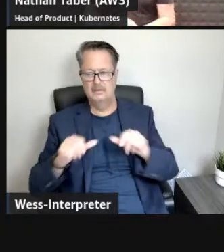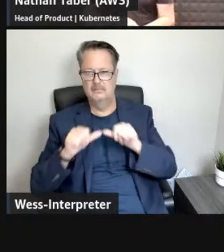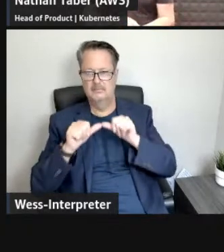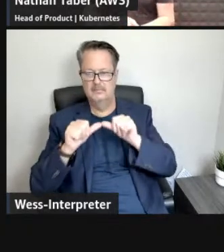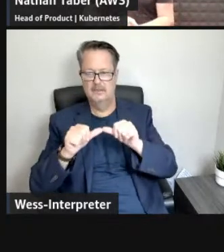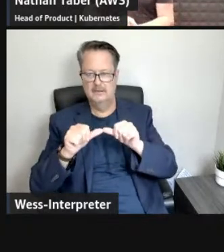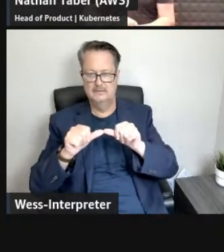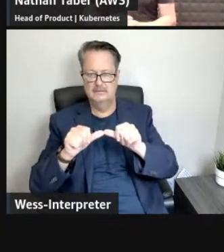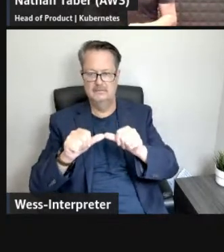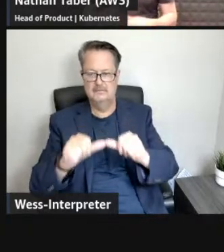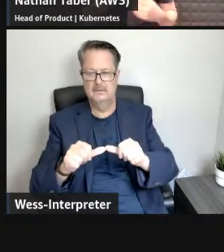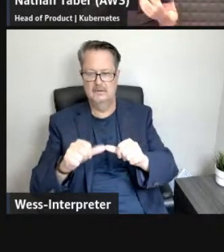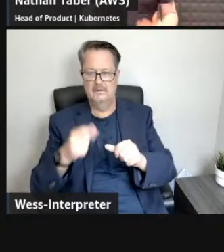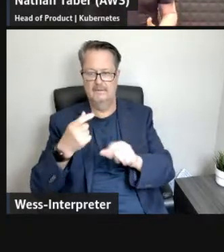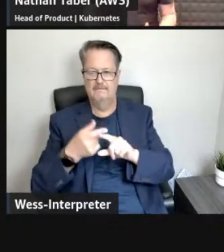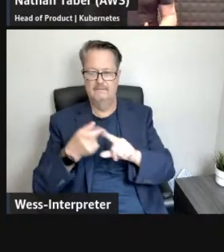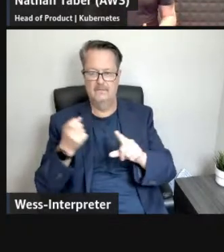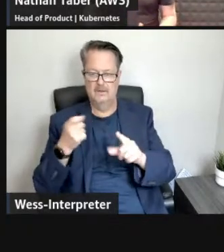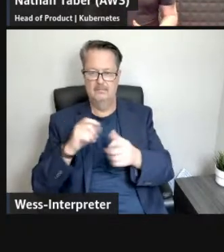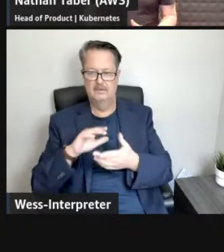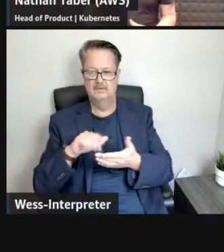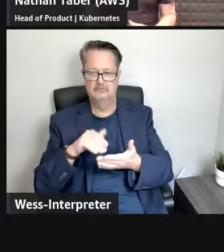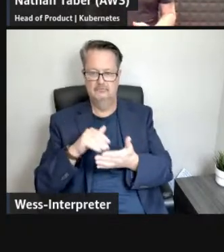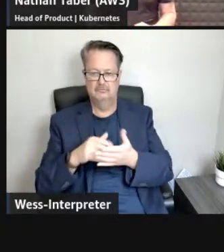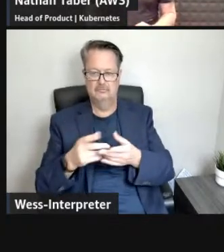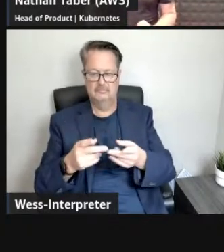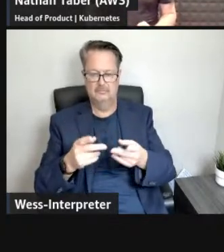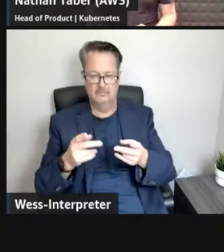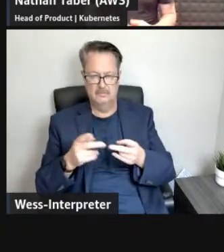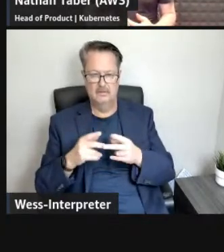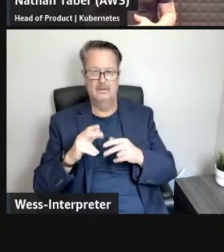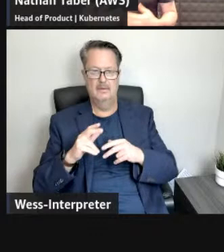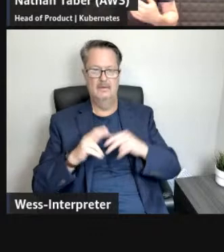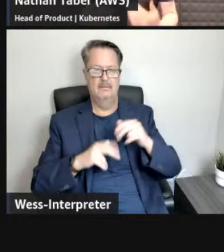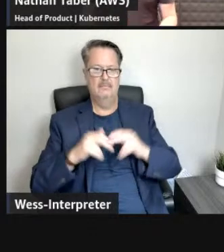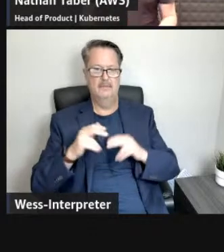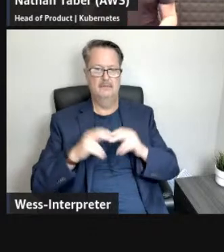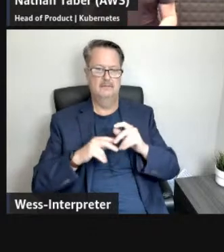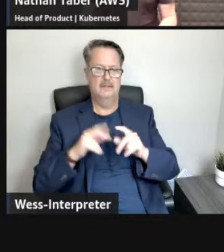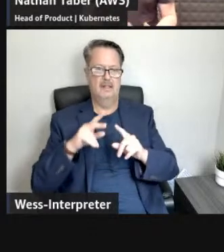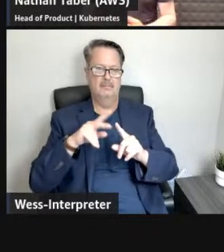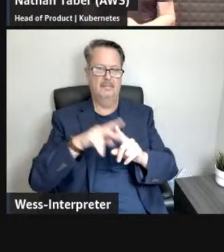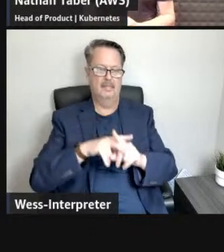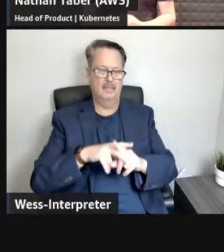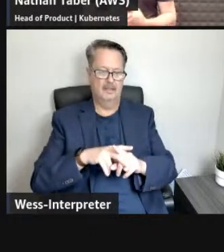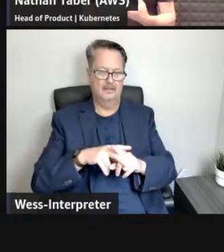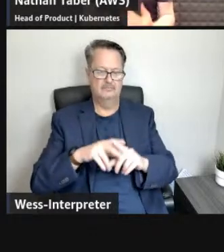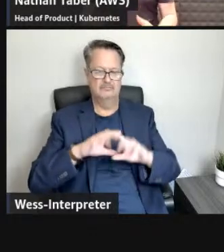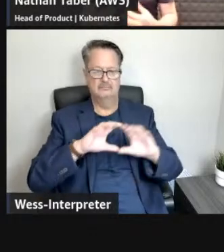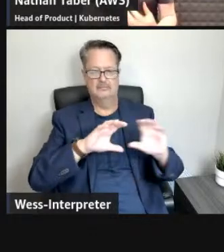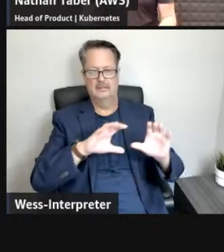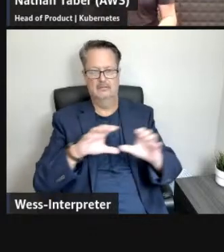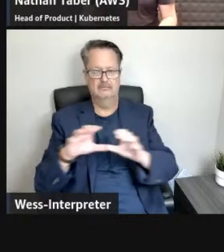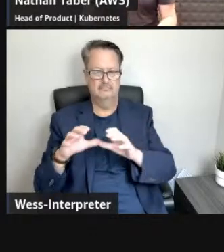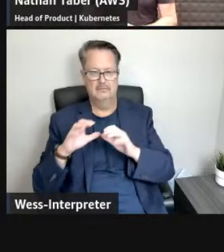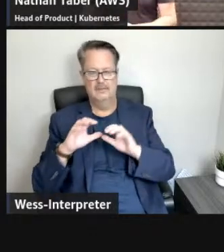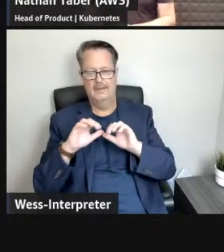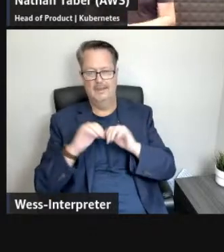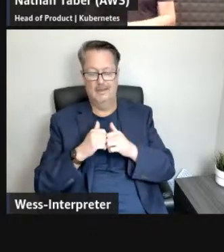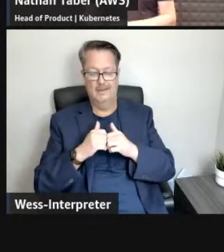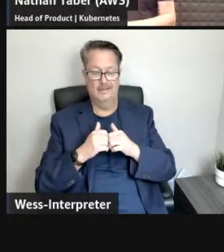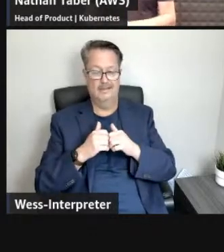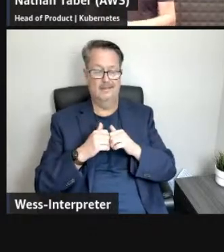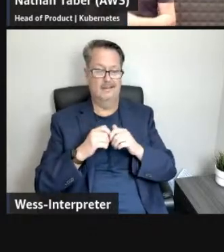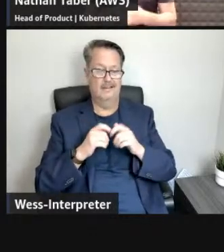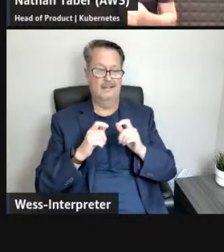place? Building application-ready clusters. So how do I get to a point where I can launch a cluster and run my